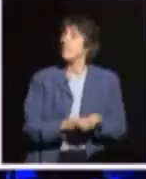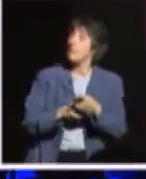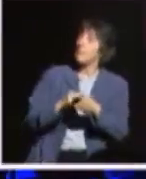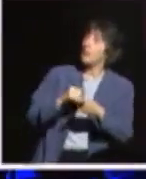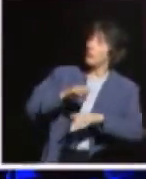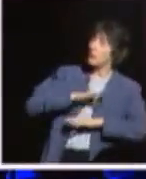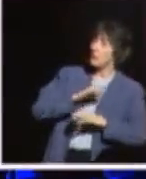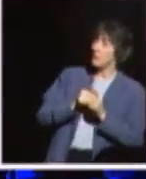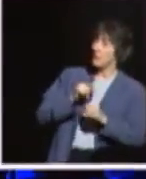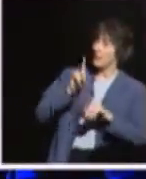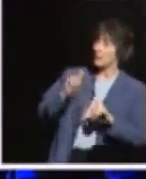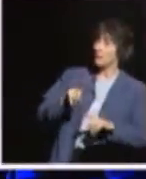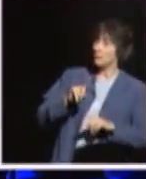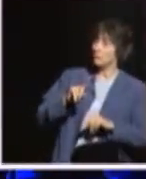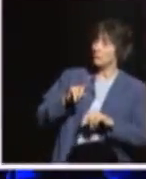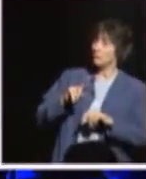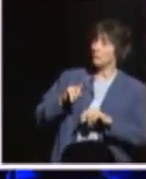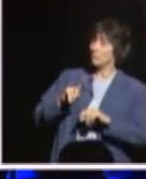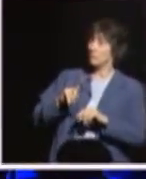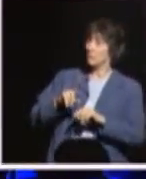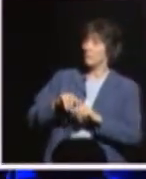answers?